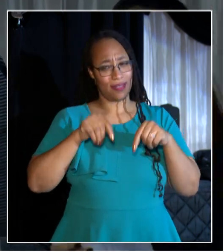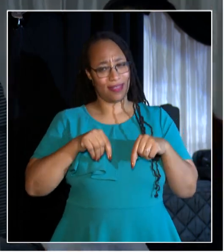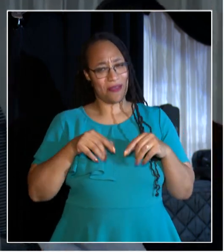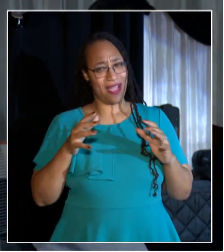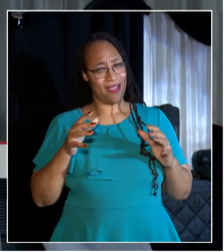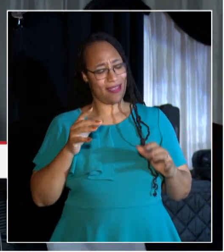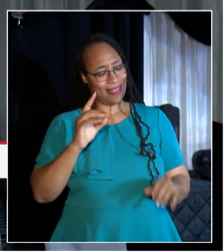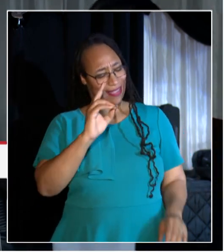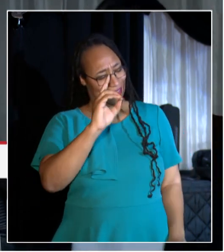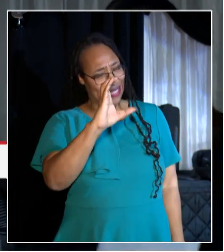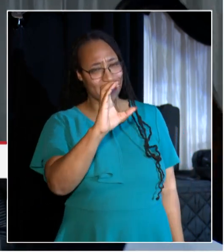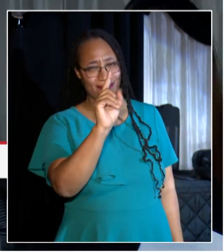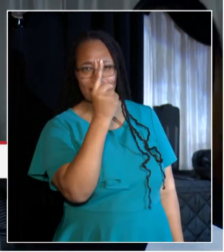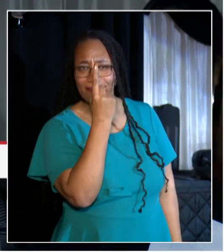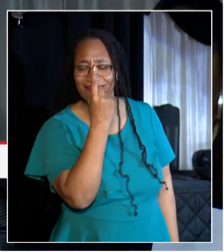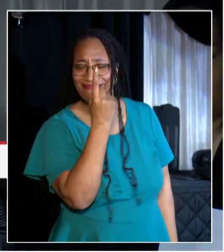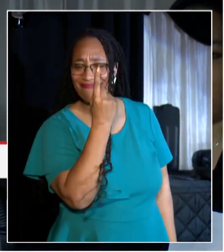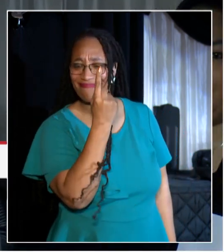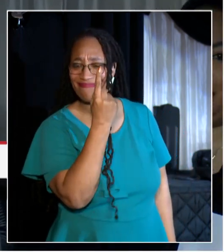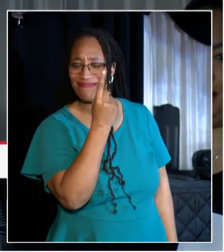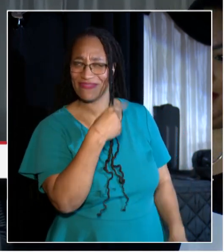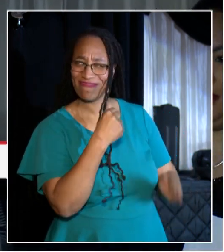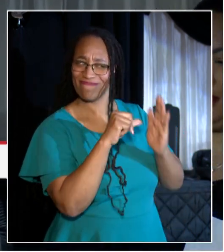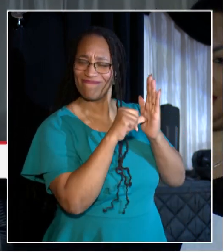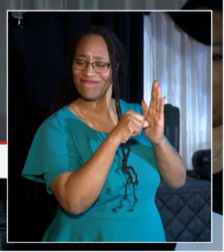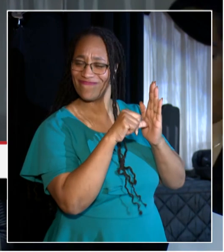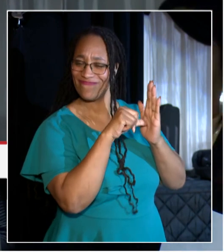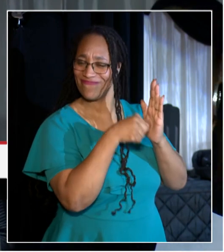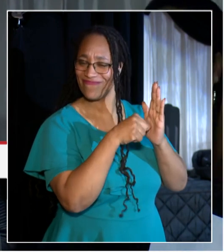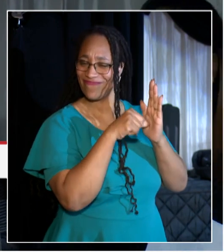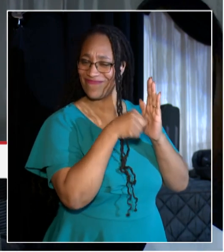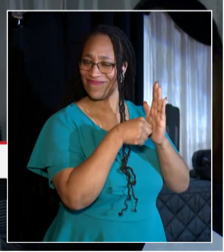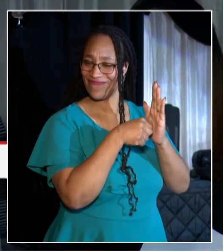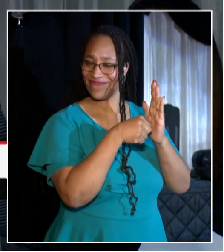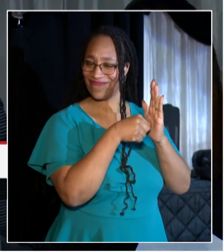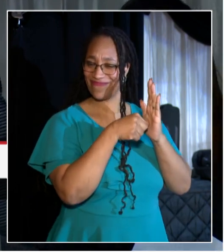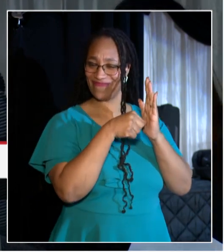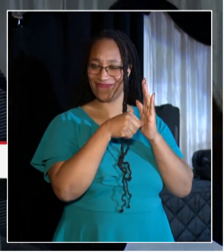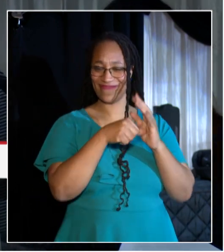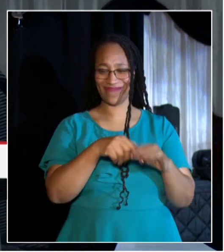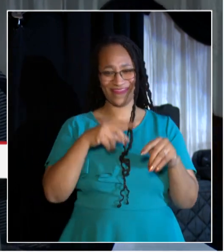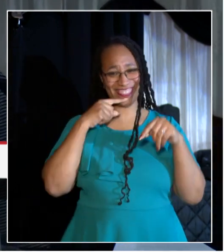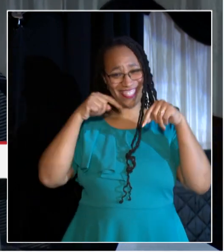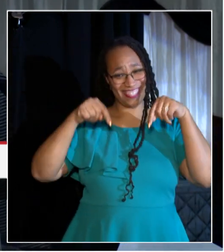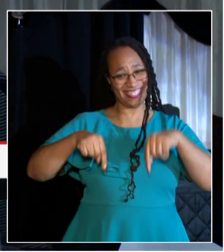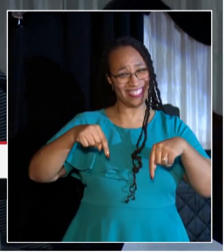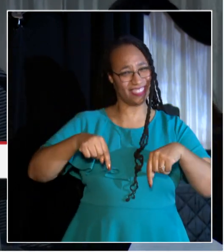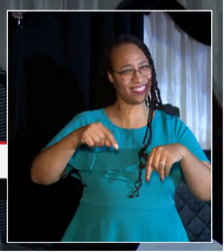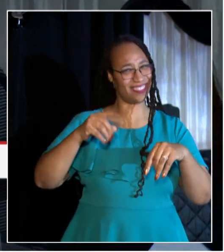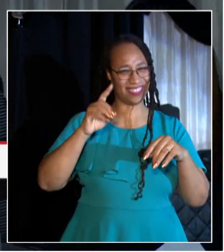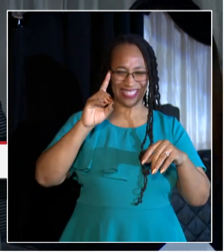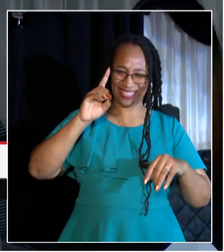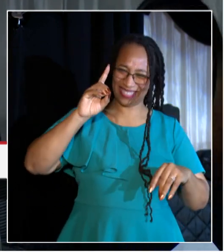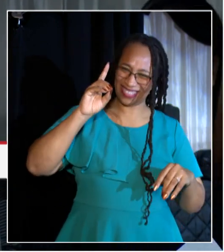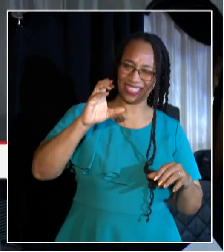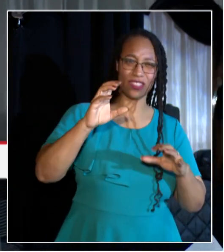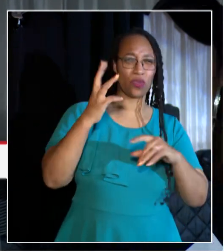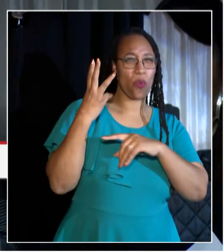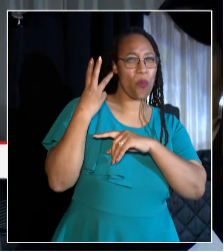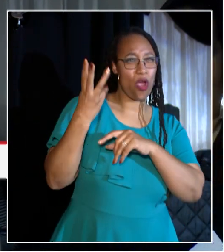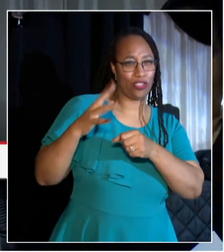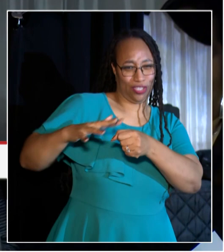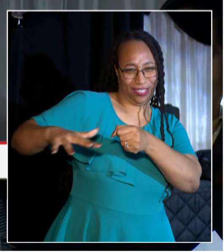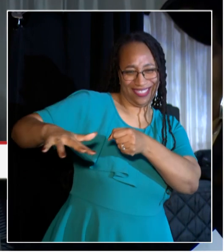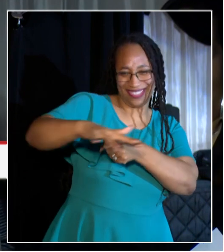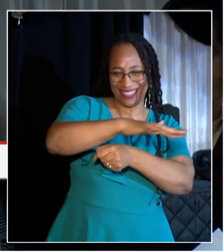region is the greater Washington region. Washington is the heartbeat, the soul, it's